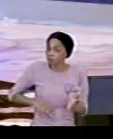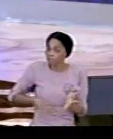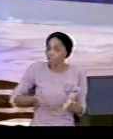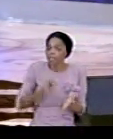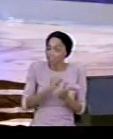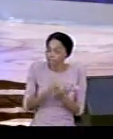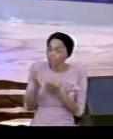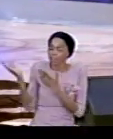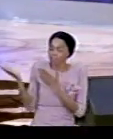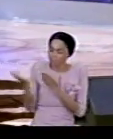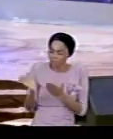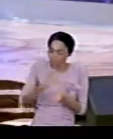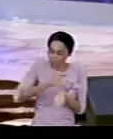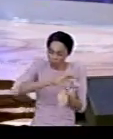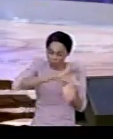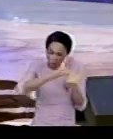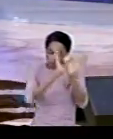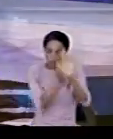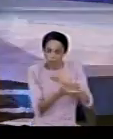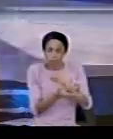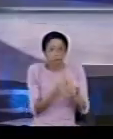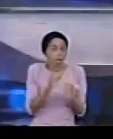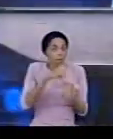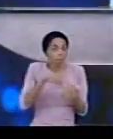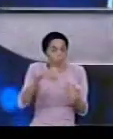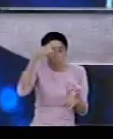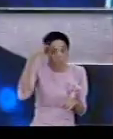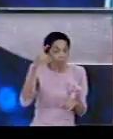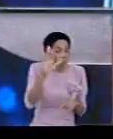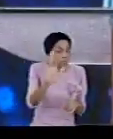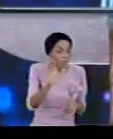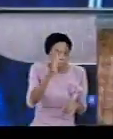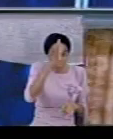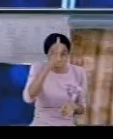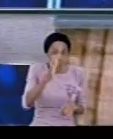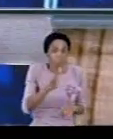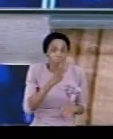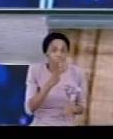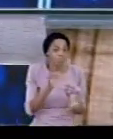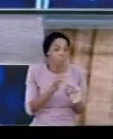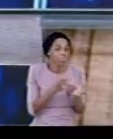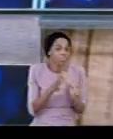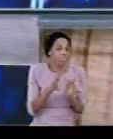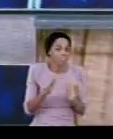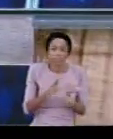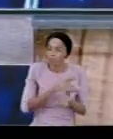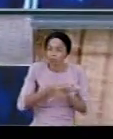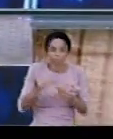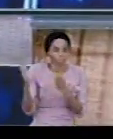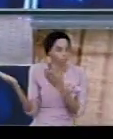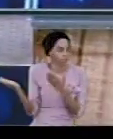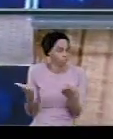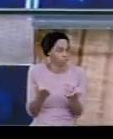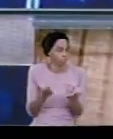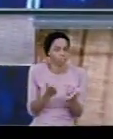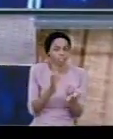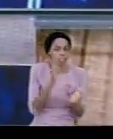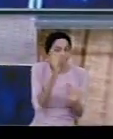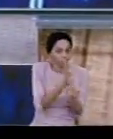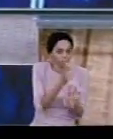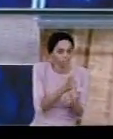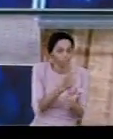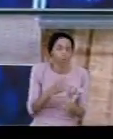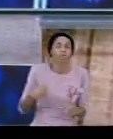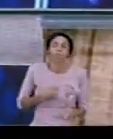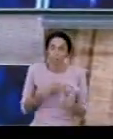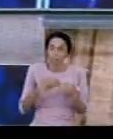But being born in a Christian family, that does not bring justification. We have to come